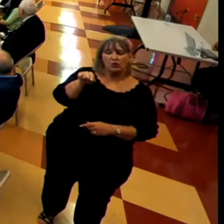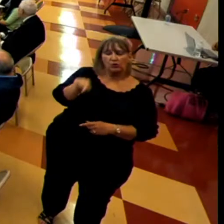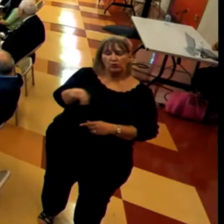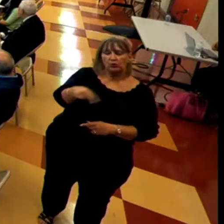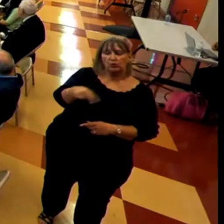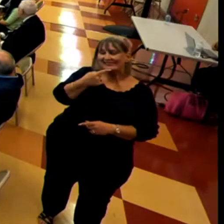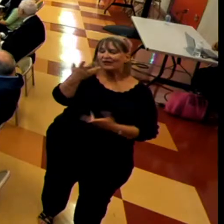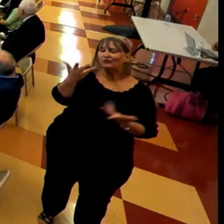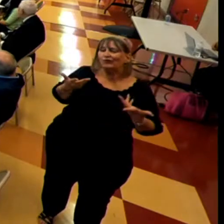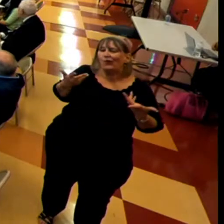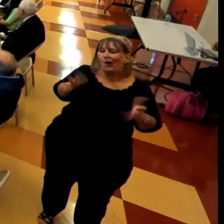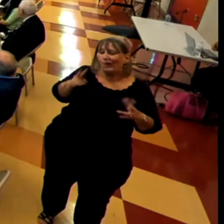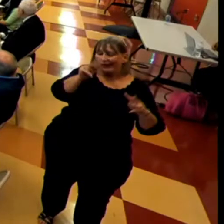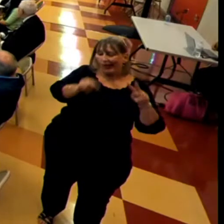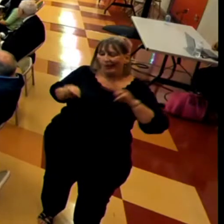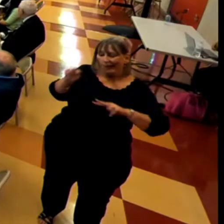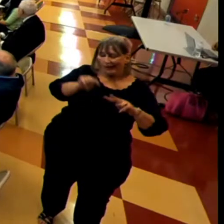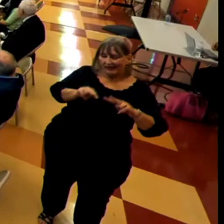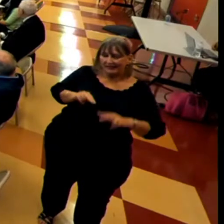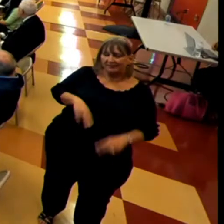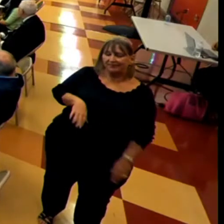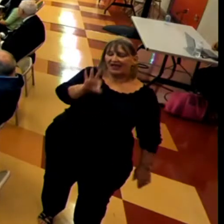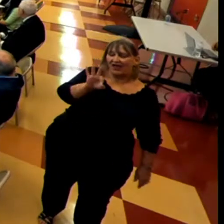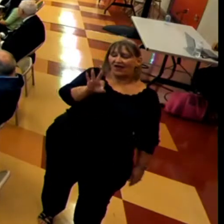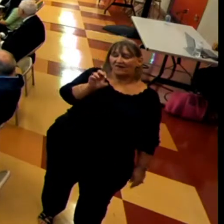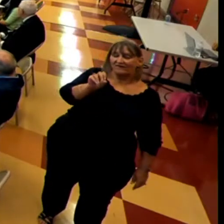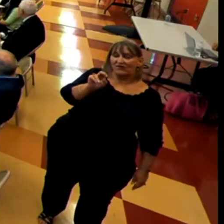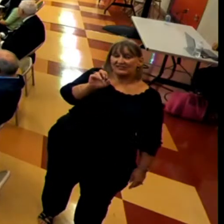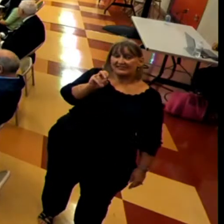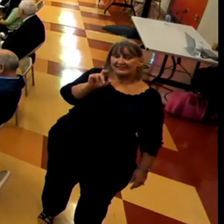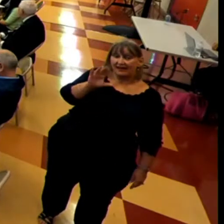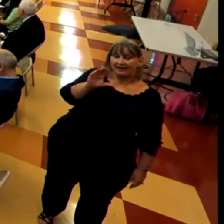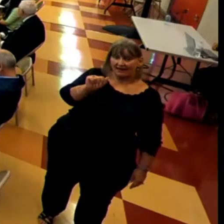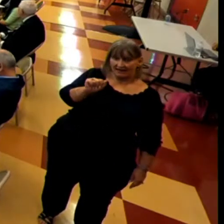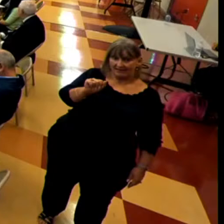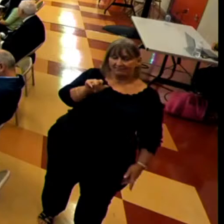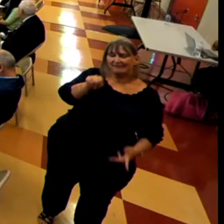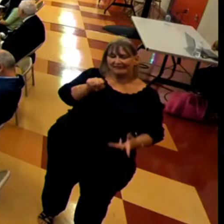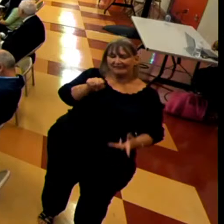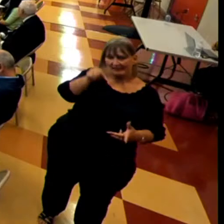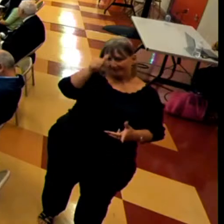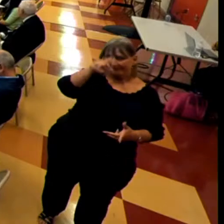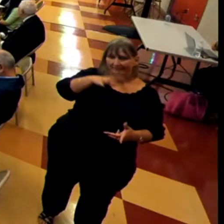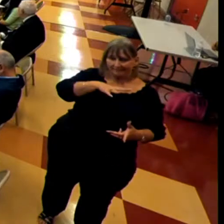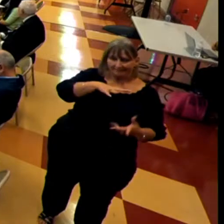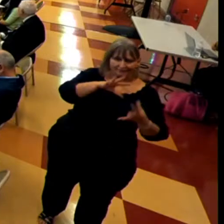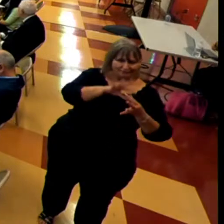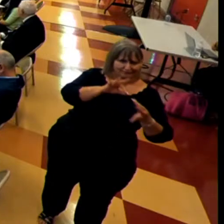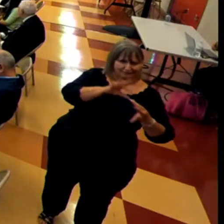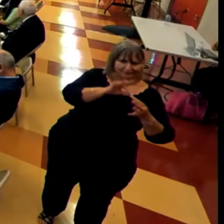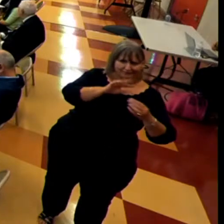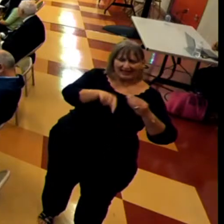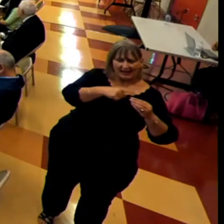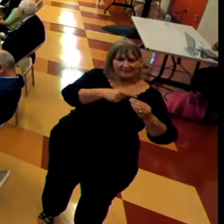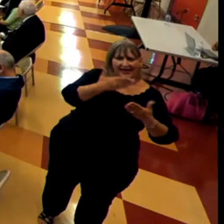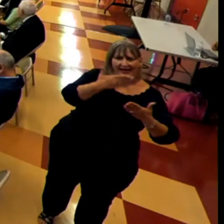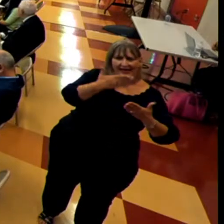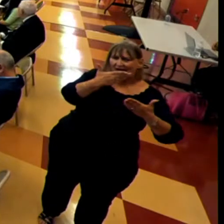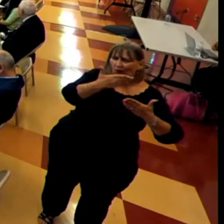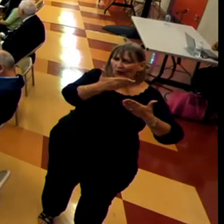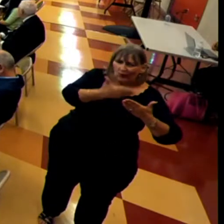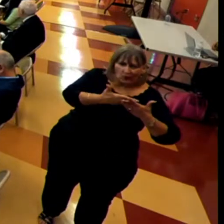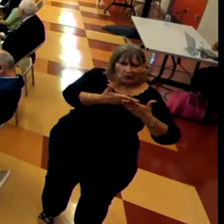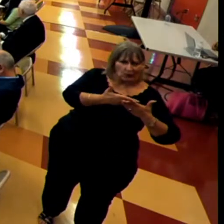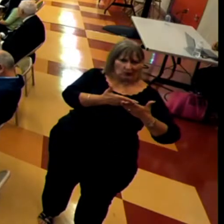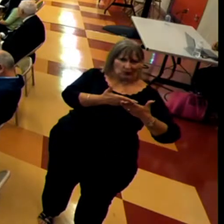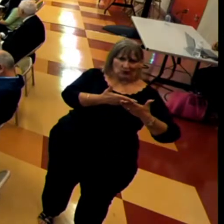this. Mr. Fonseca has come before us a couple of times and I think has made a very, very compelling